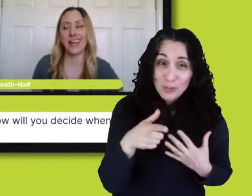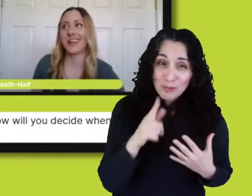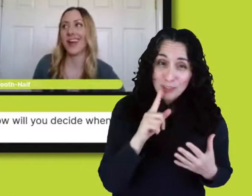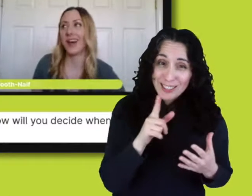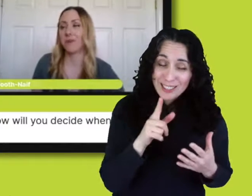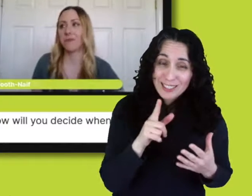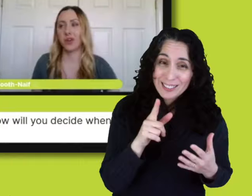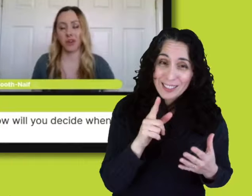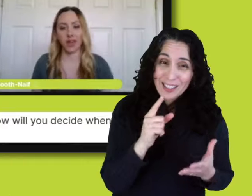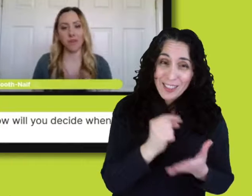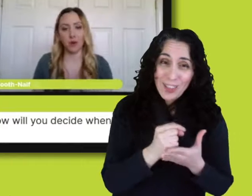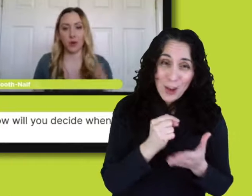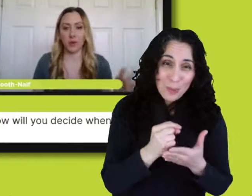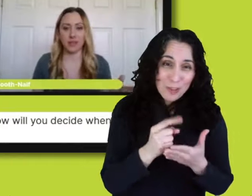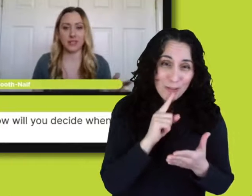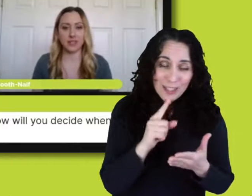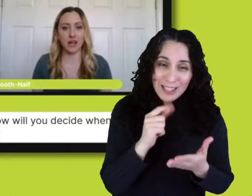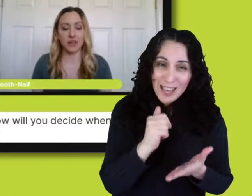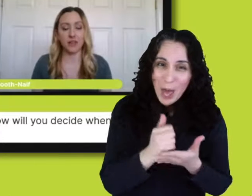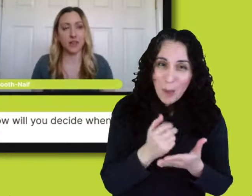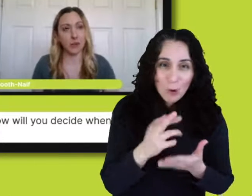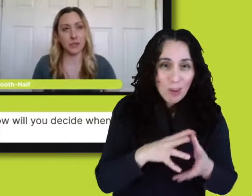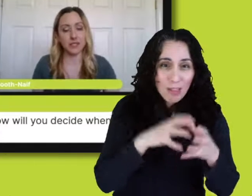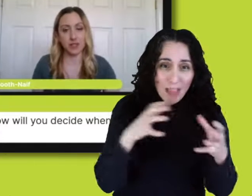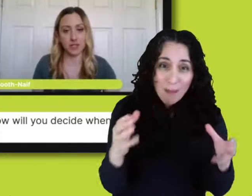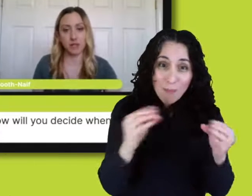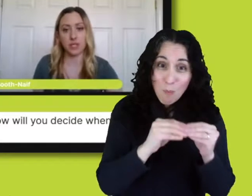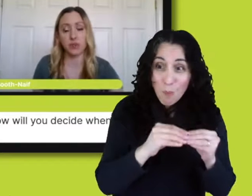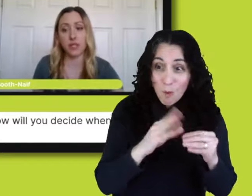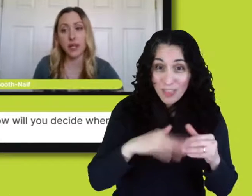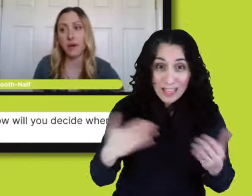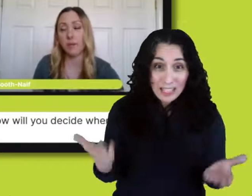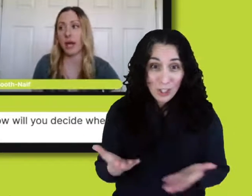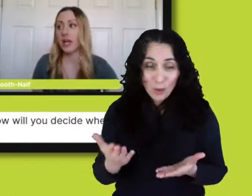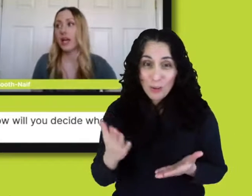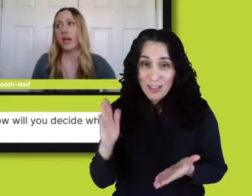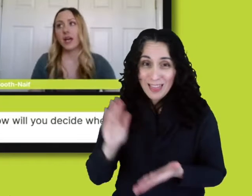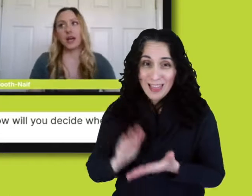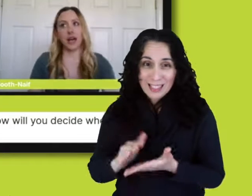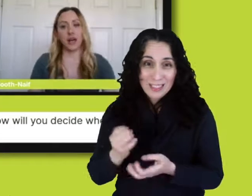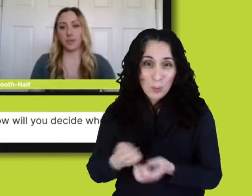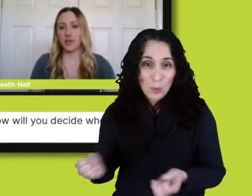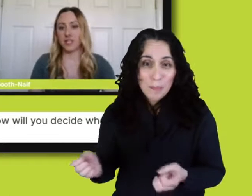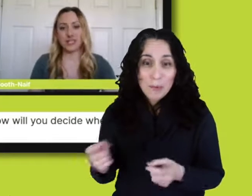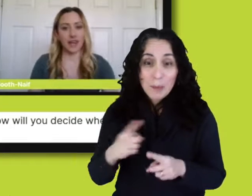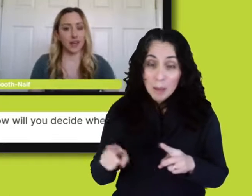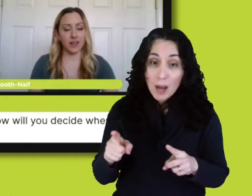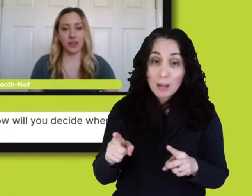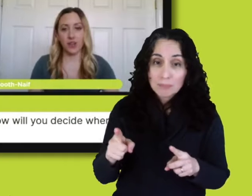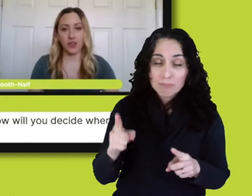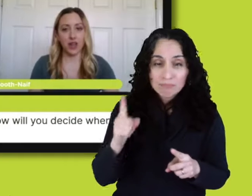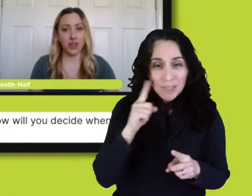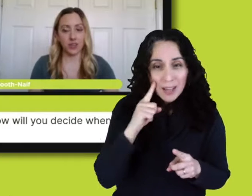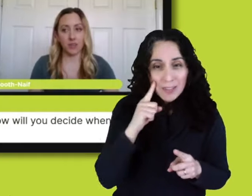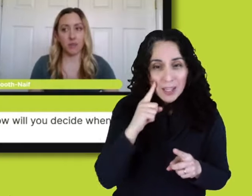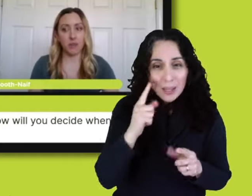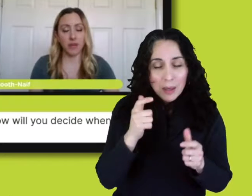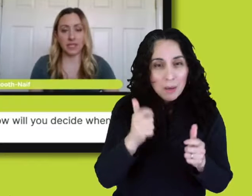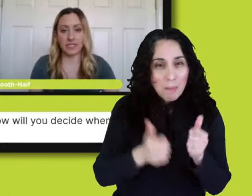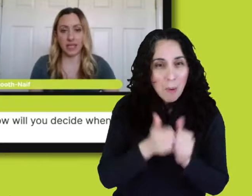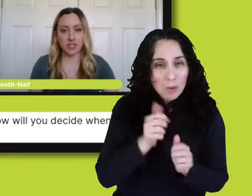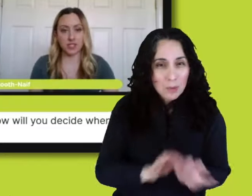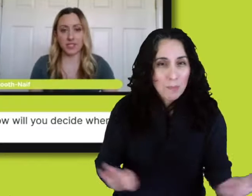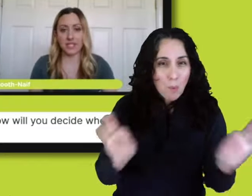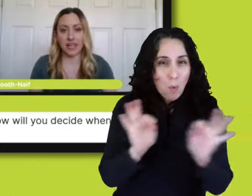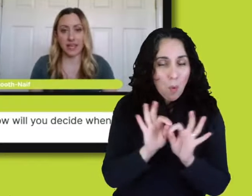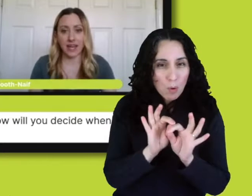therapy, and you know, they have more equipment and stuff at the therapy centers than we do here, but we just gotta, you know, I think the